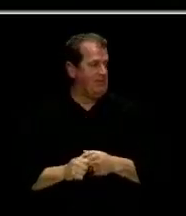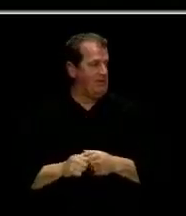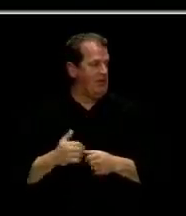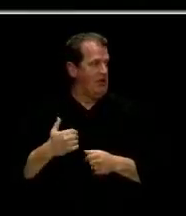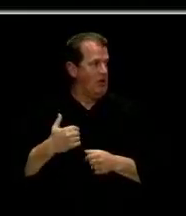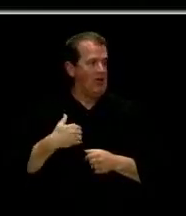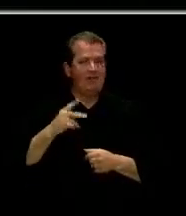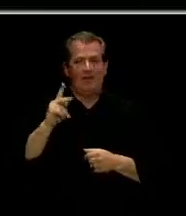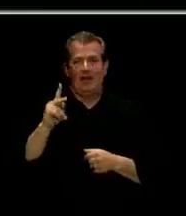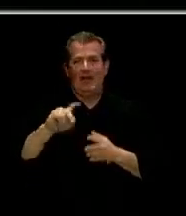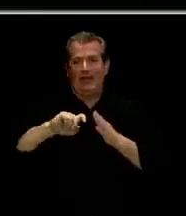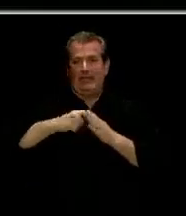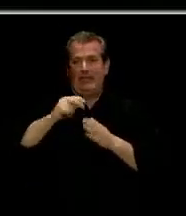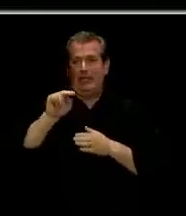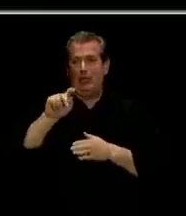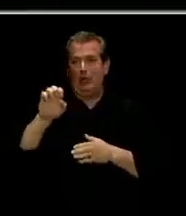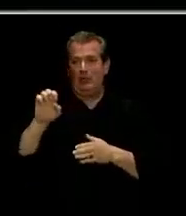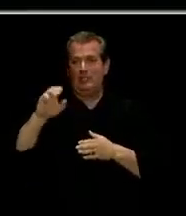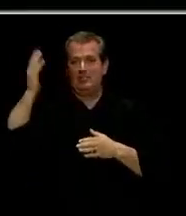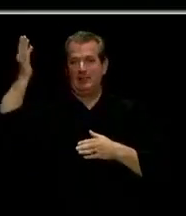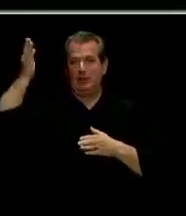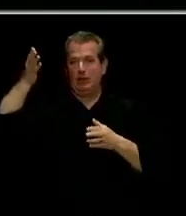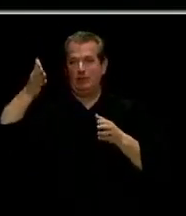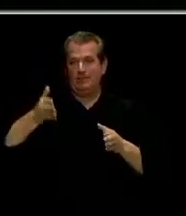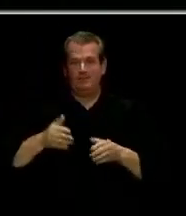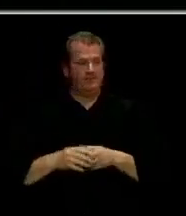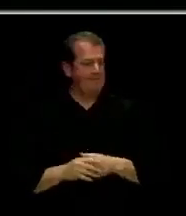a keynote speaker.